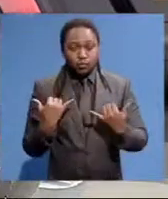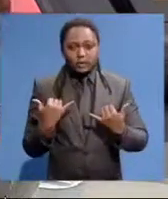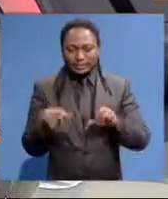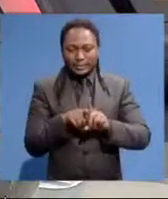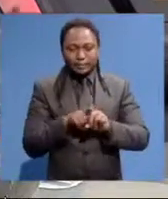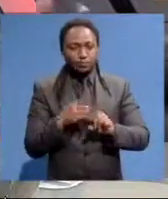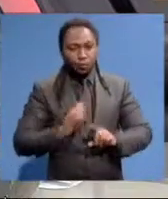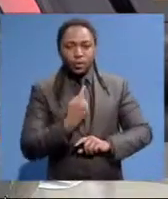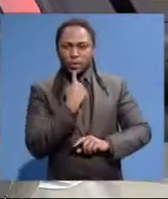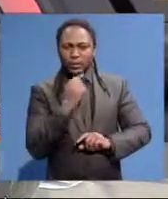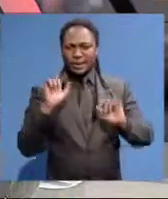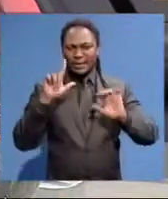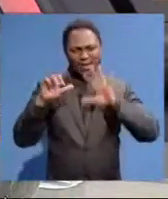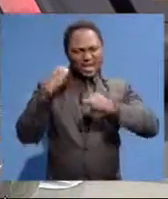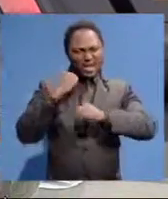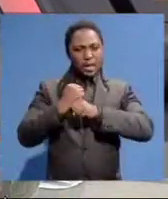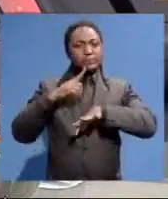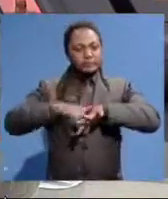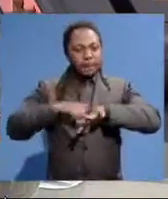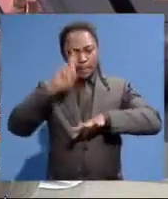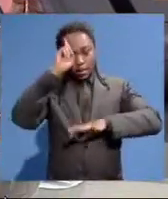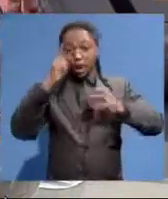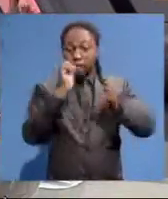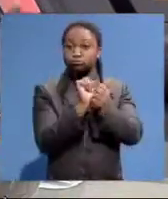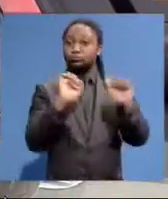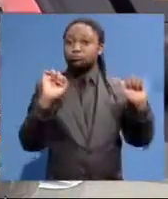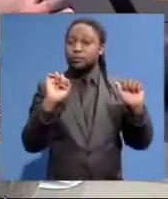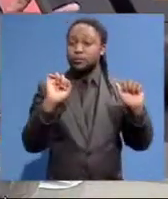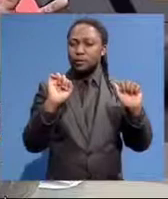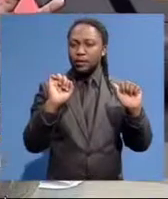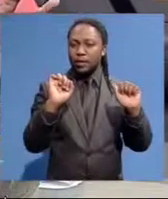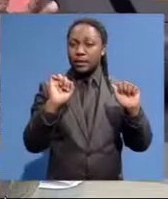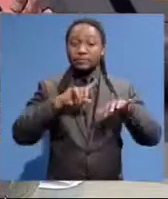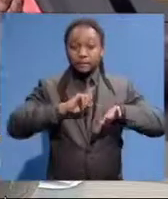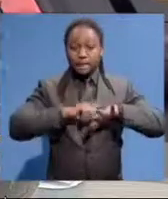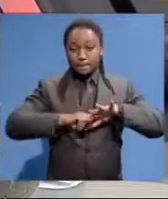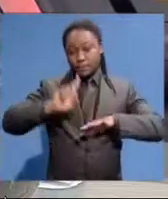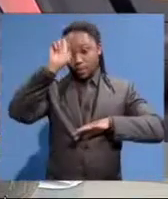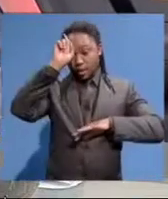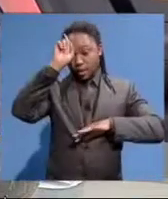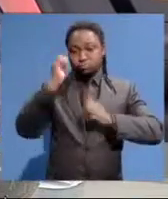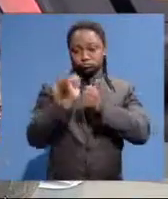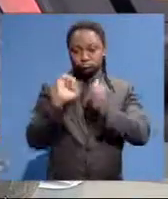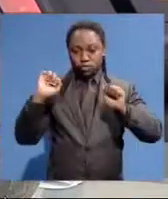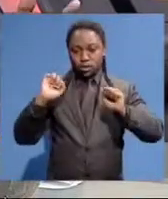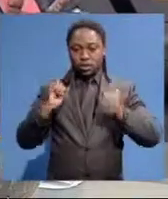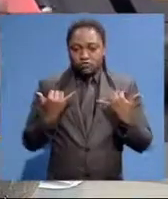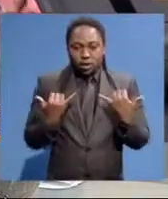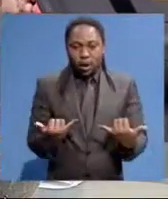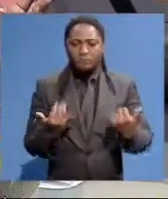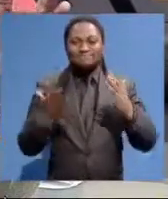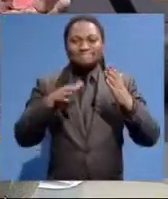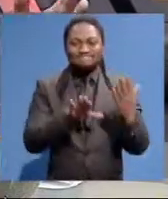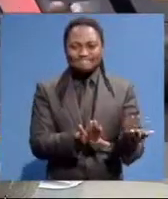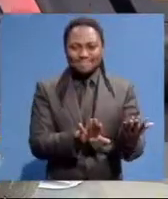you talk about 7 years old or 8 years old when he was released. Now, looking at that time span to his passing now, what